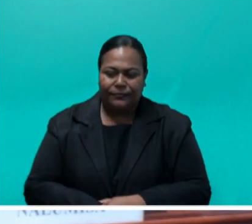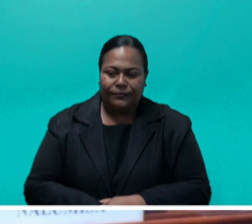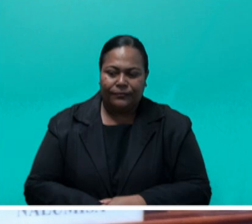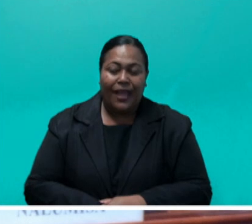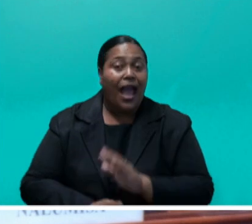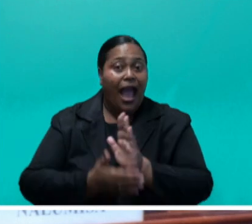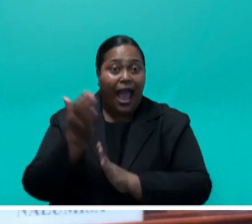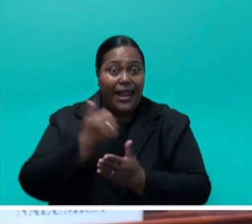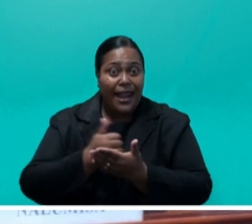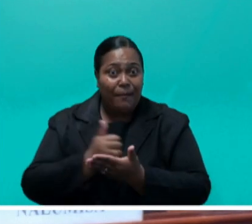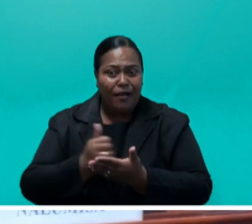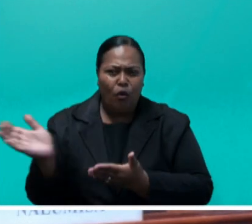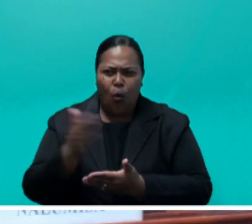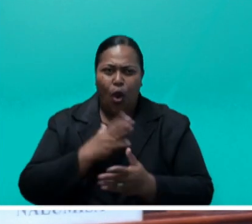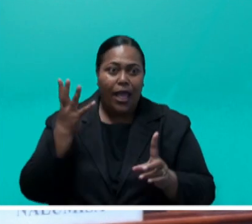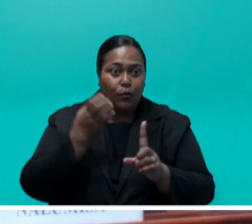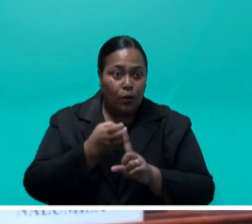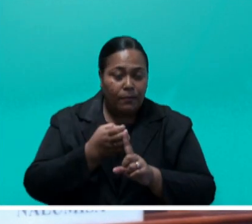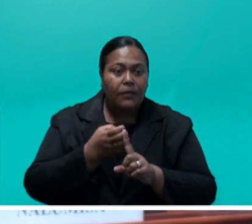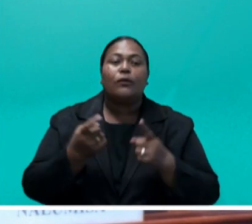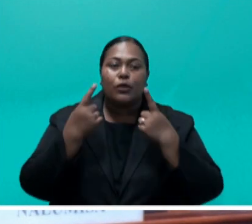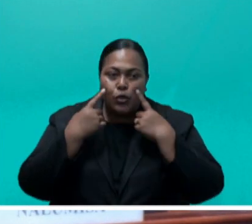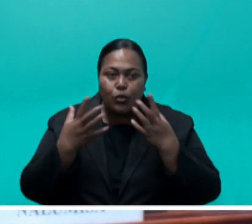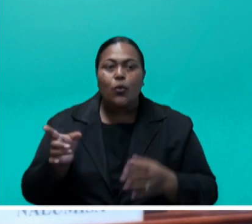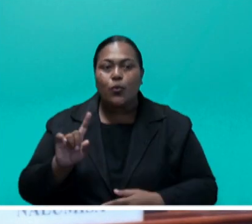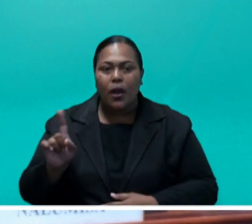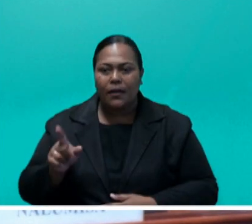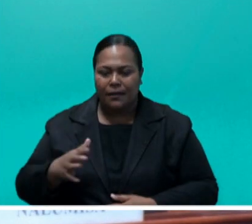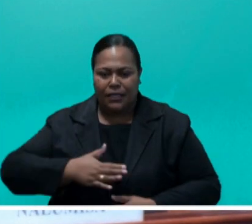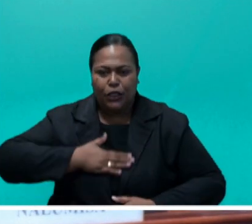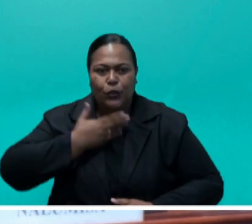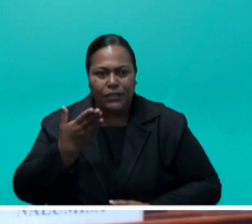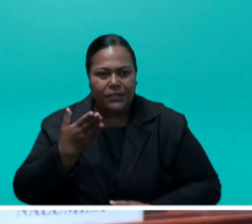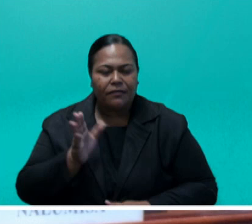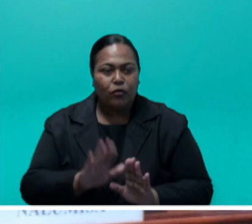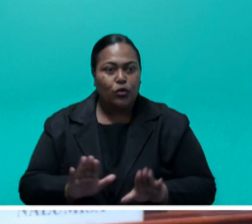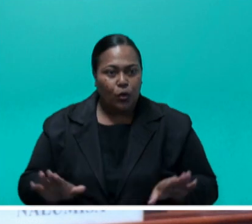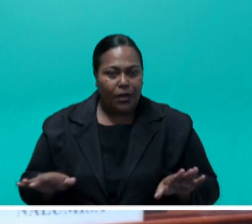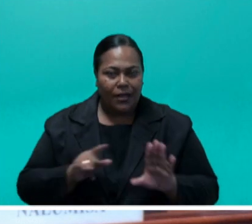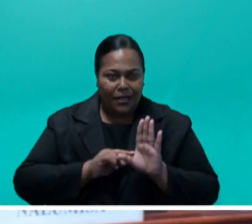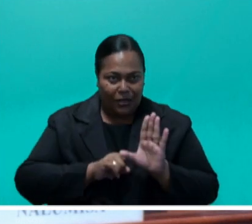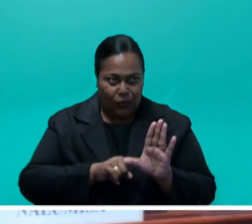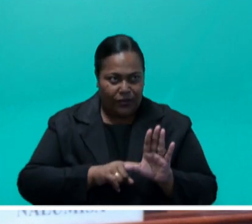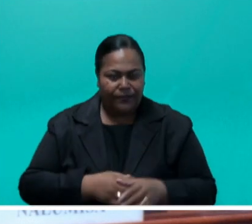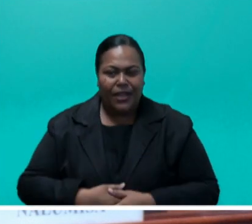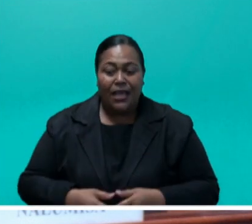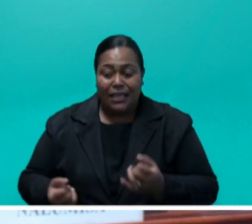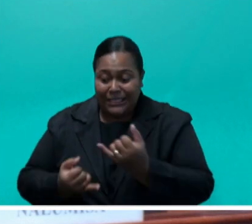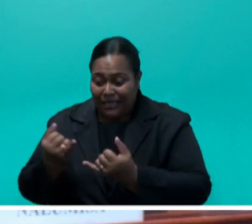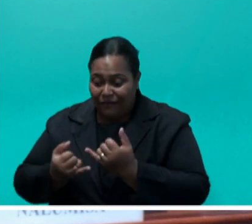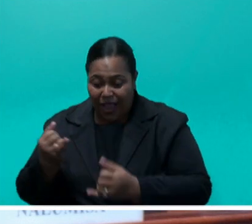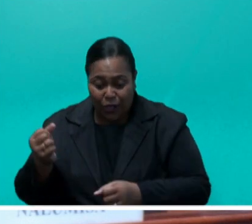indicates successful engagement at the entry level, and the smaller cohort of silver and gold